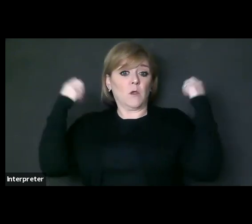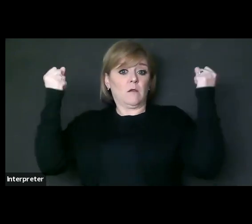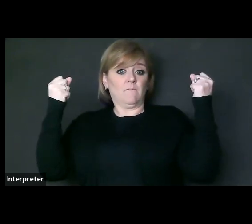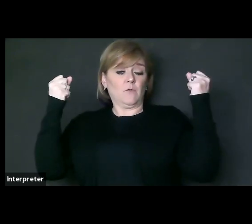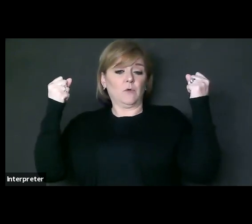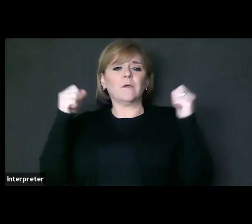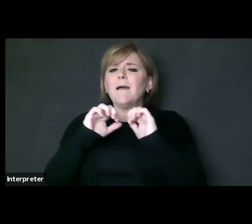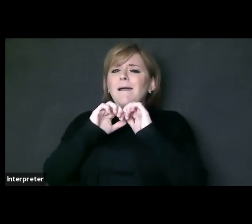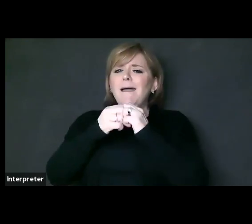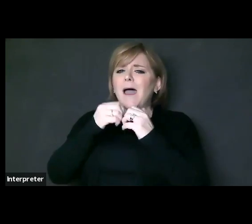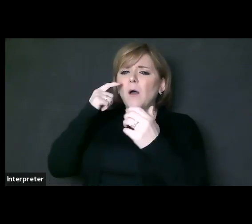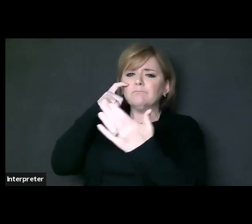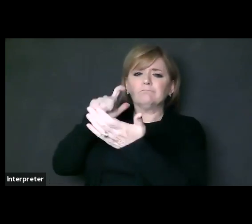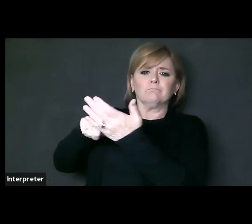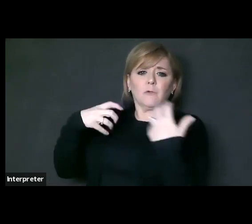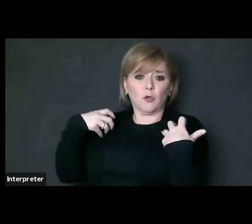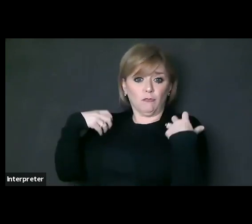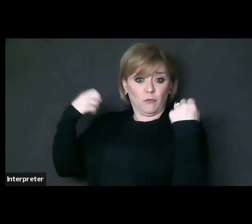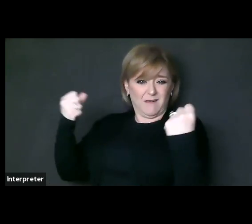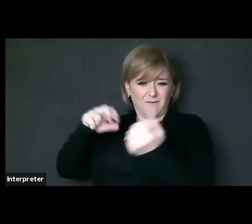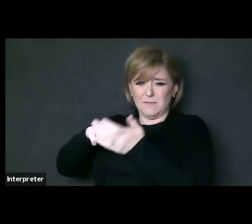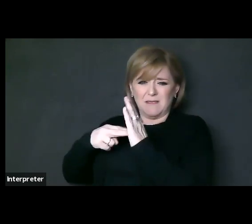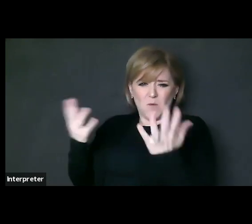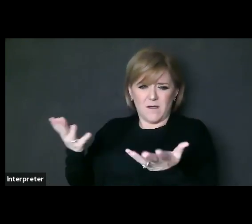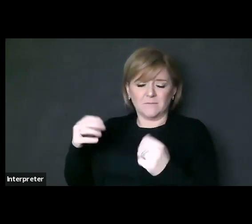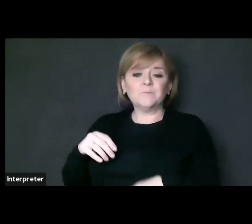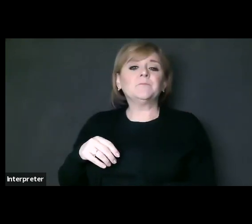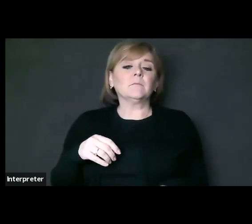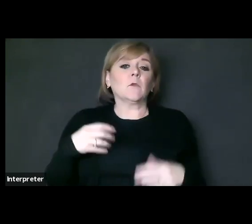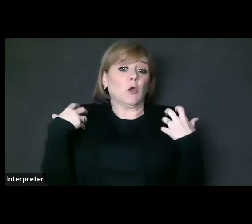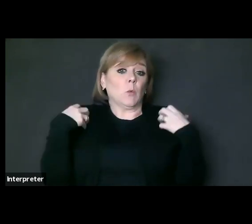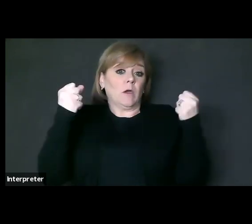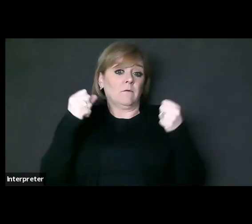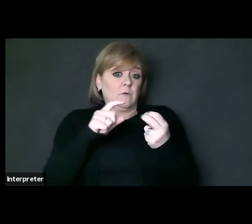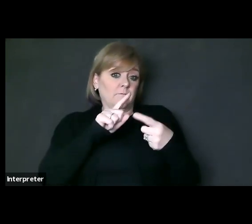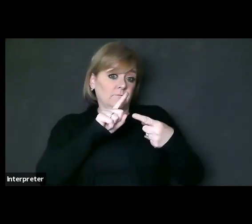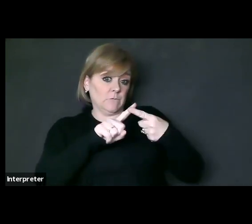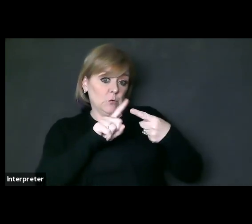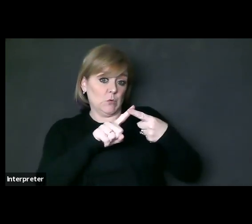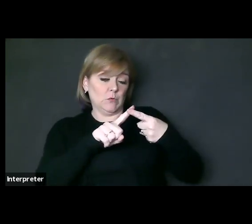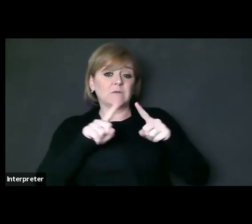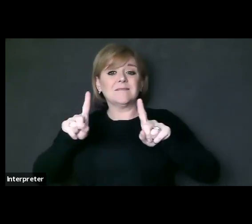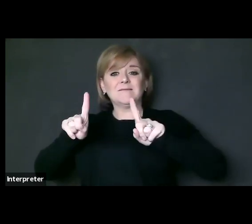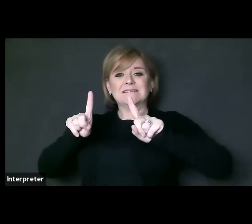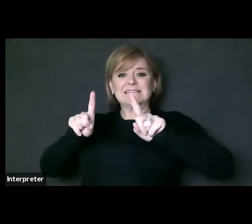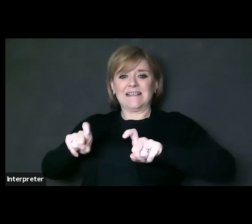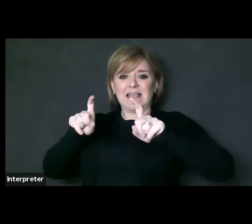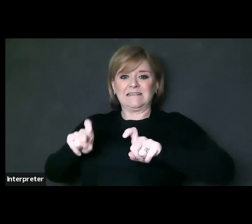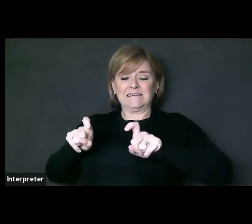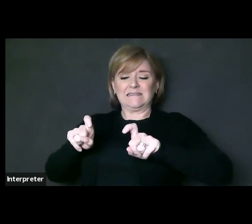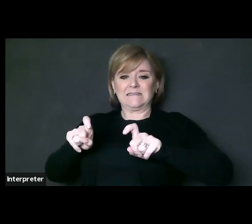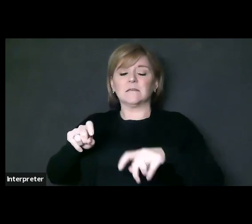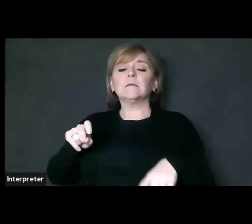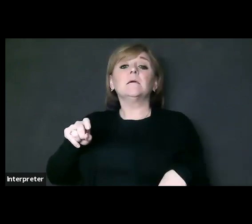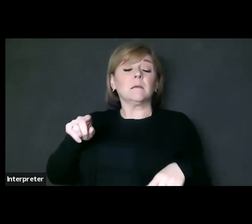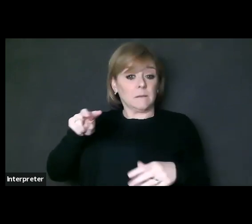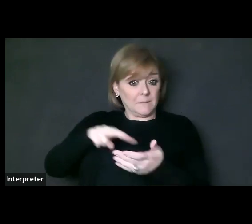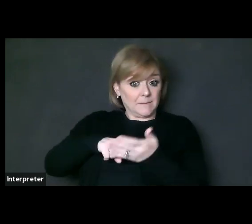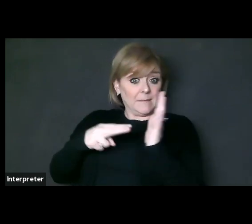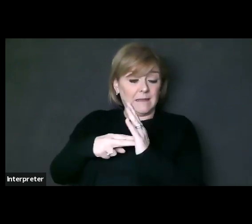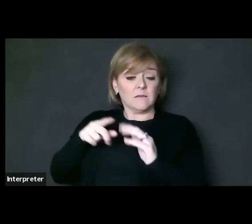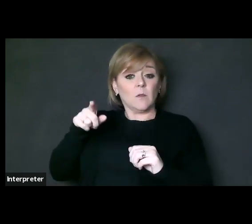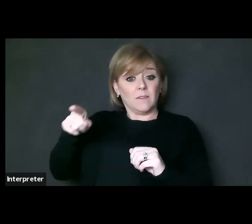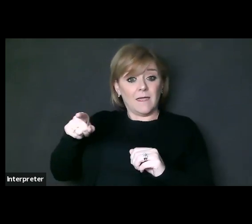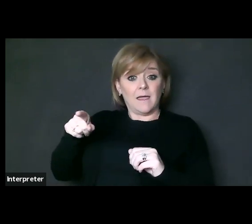health department determines somebody's recovered. The first method is the test-based method. This means that the individual has